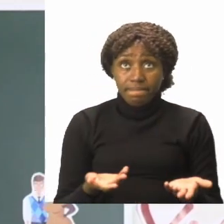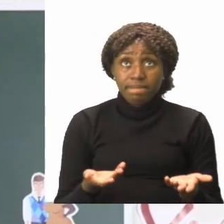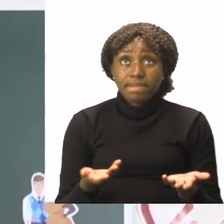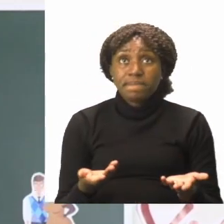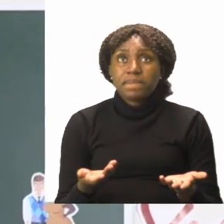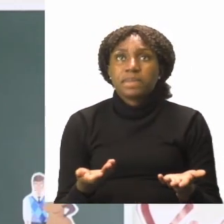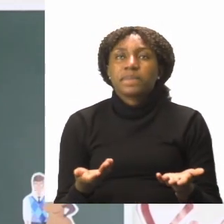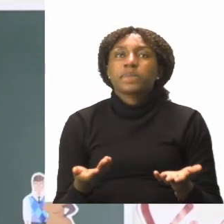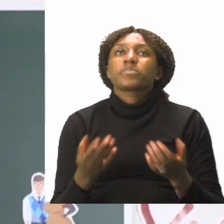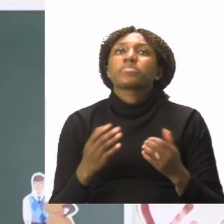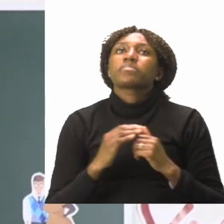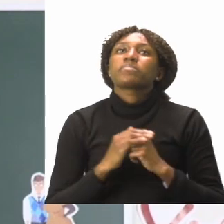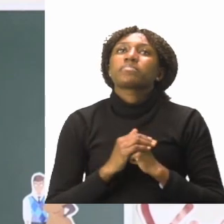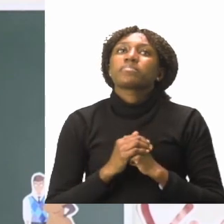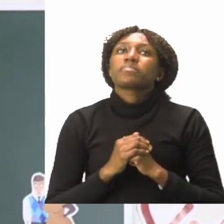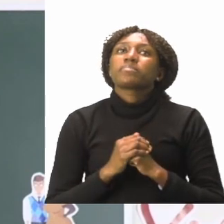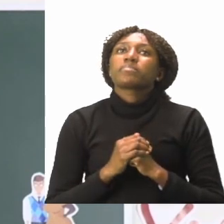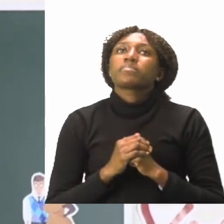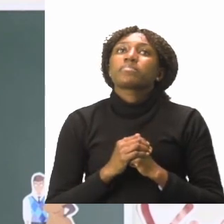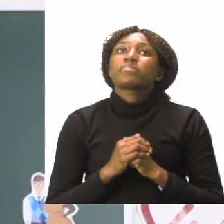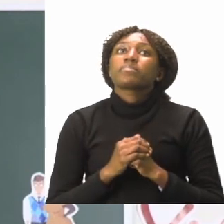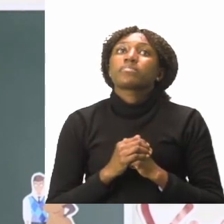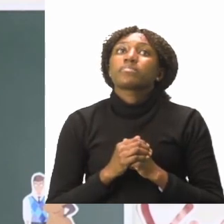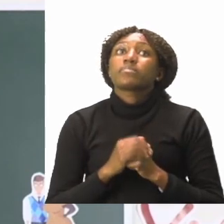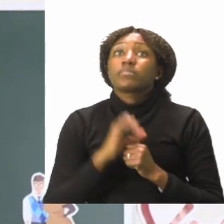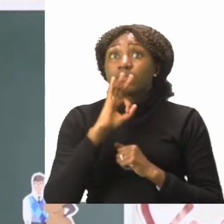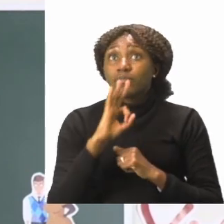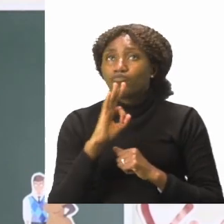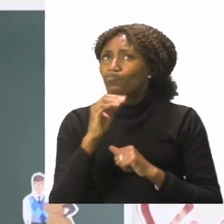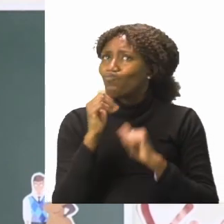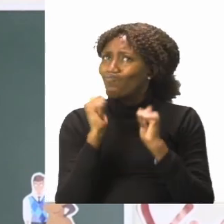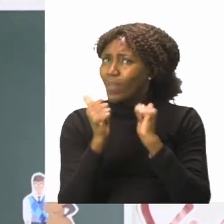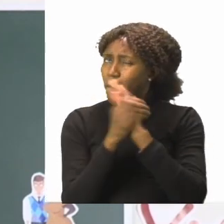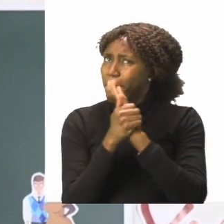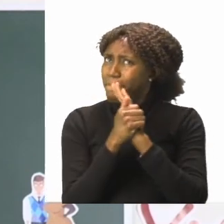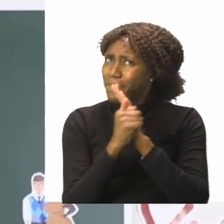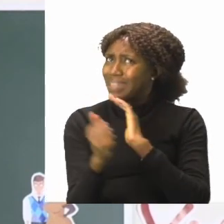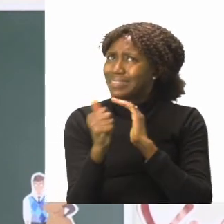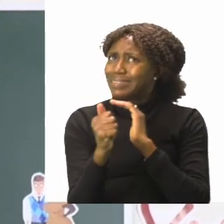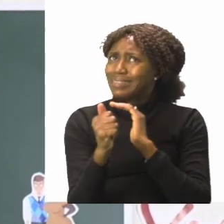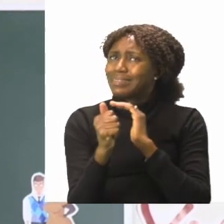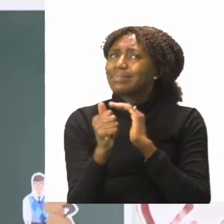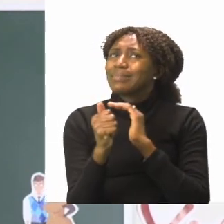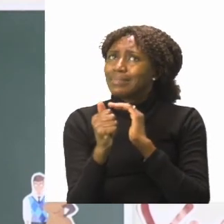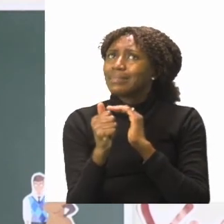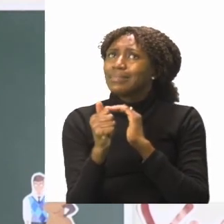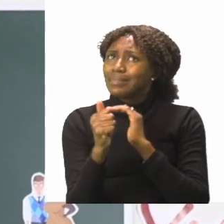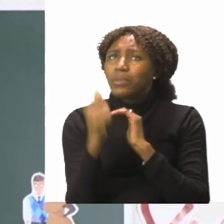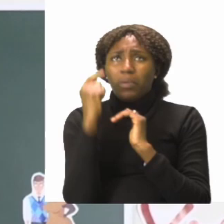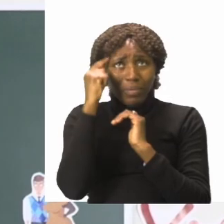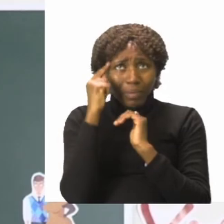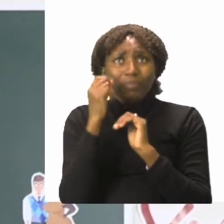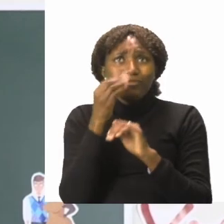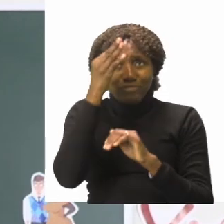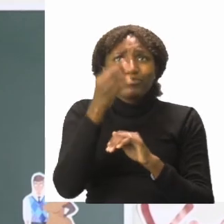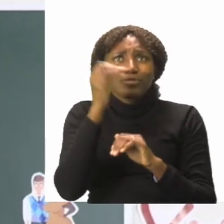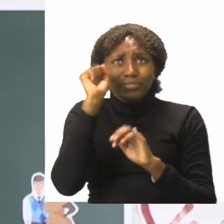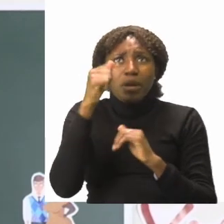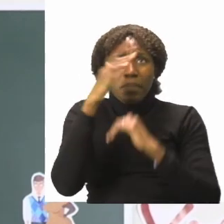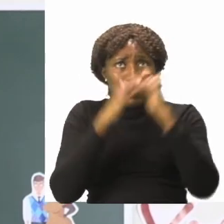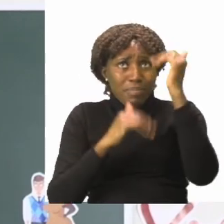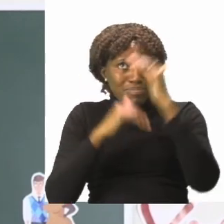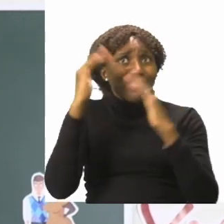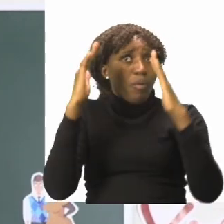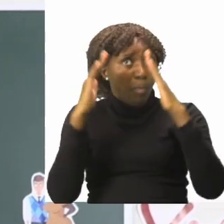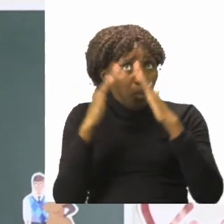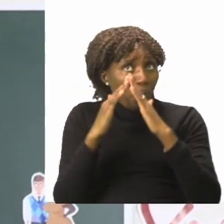build buildings. So if you're very good at building your Legos and you think you can actually build a whole